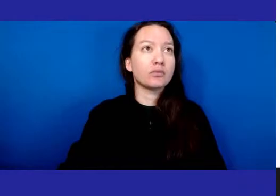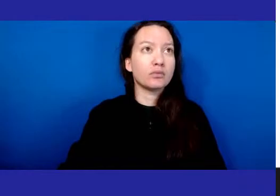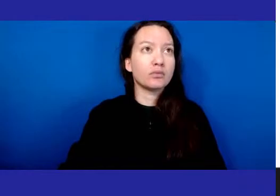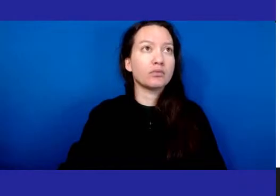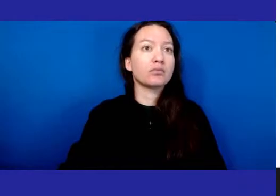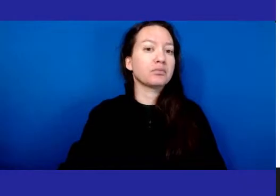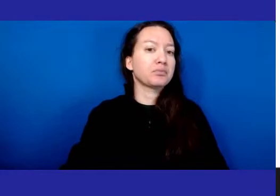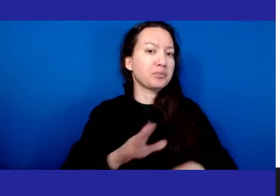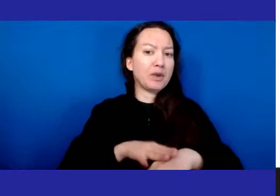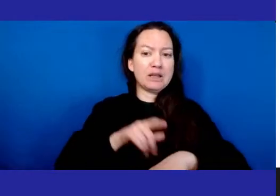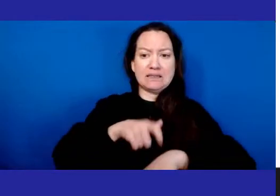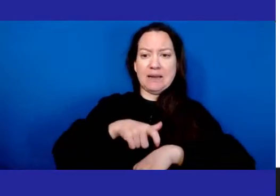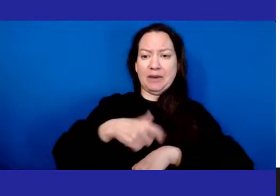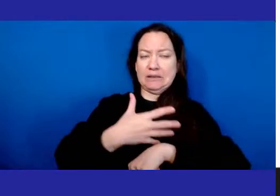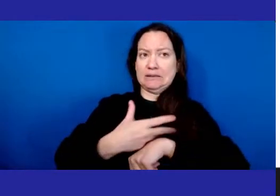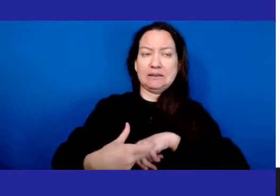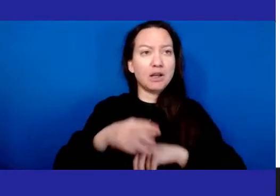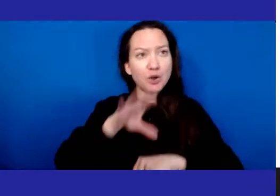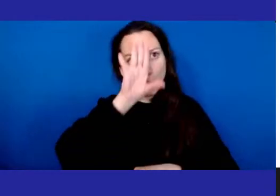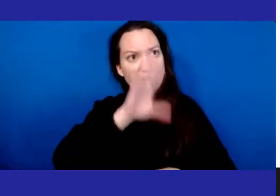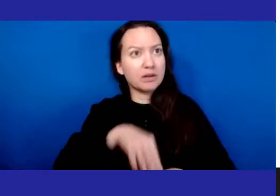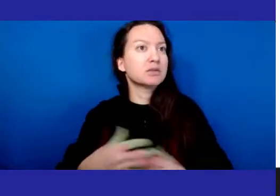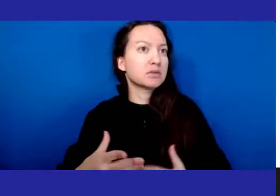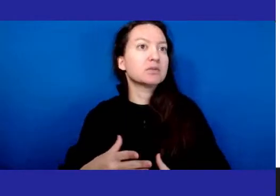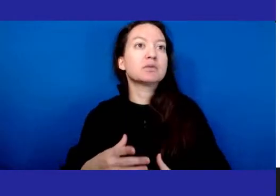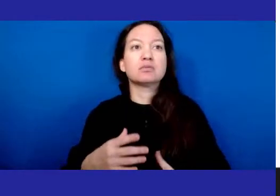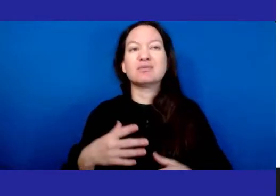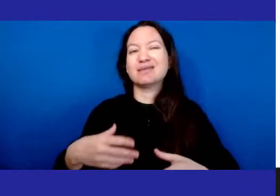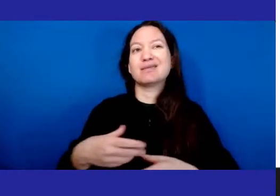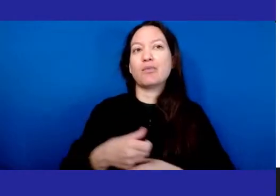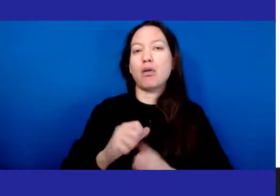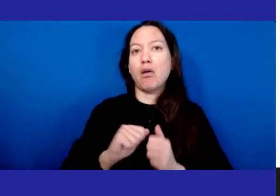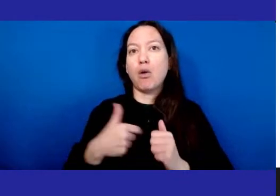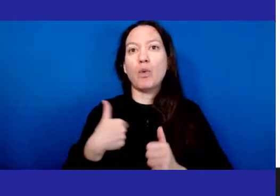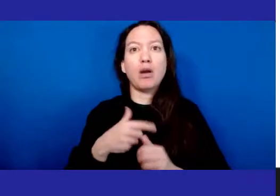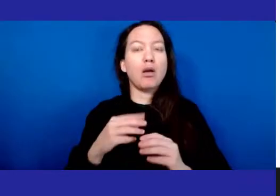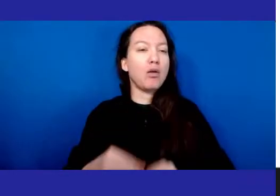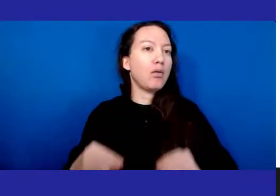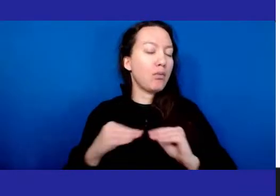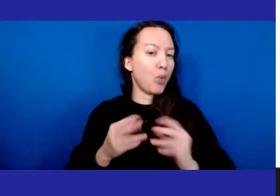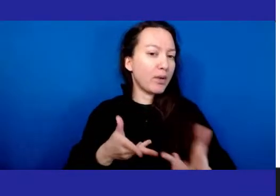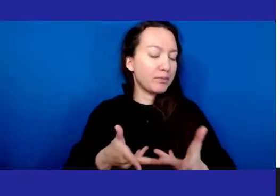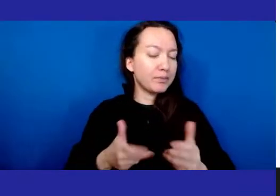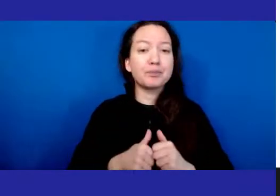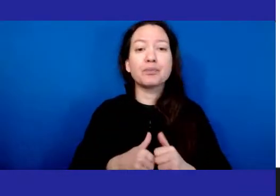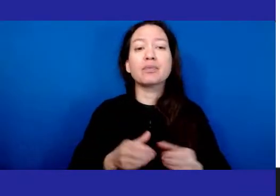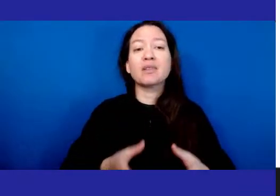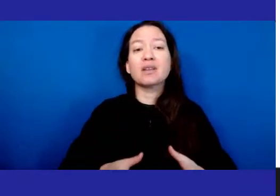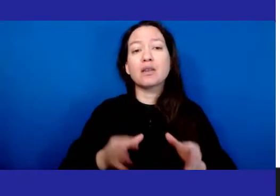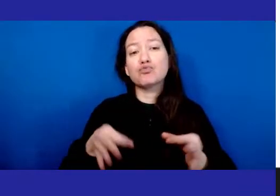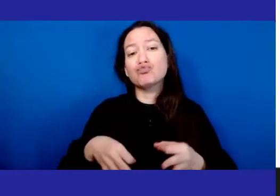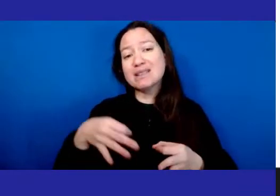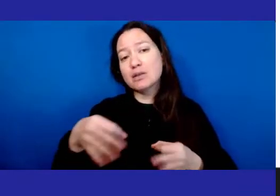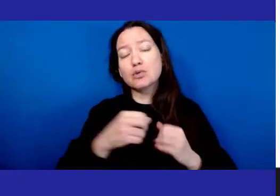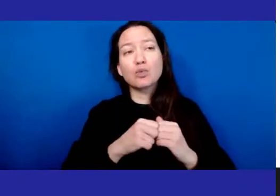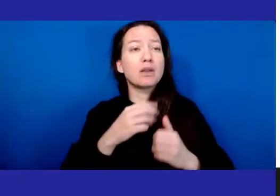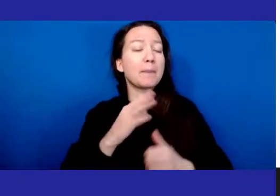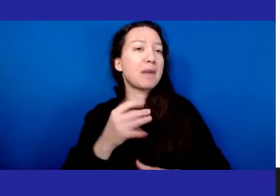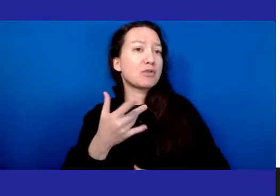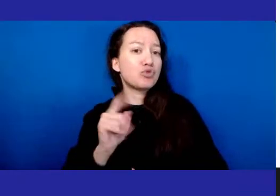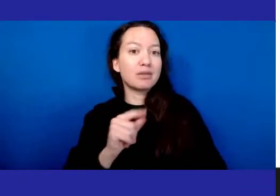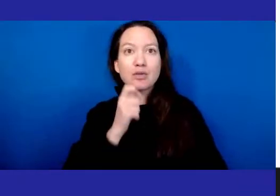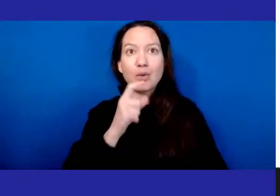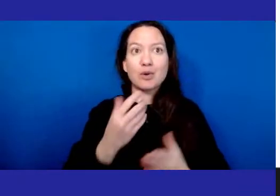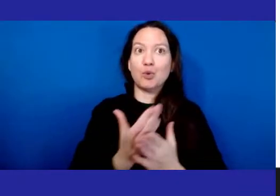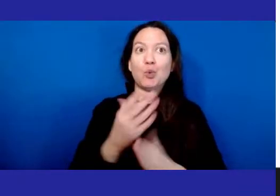with time. This is kind of just a summary of how we've gotten some more of the engagement. We now allow rescheduling through MyChart, not just scheduling new